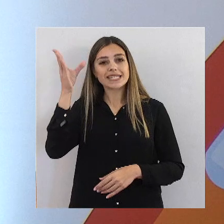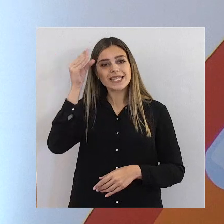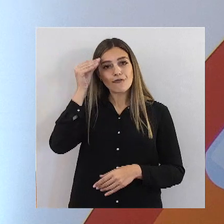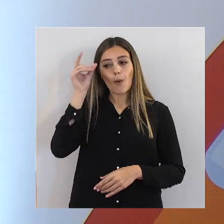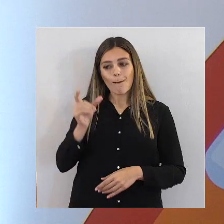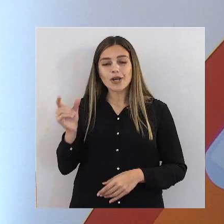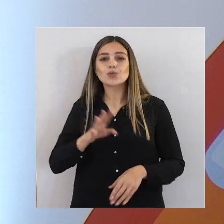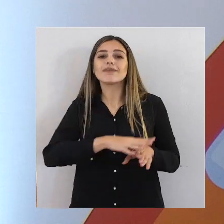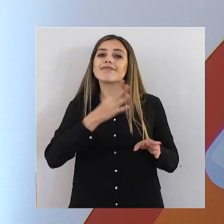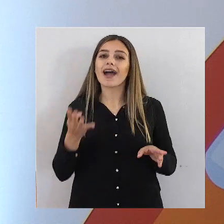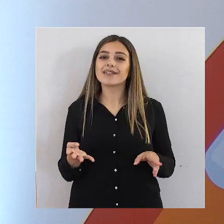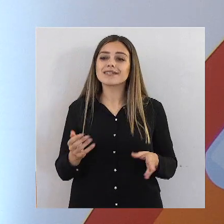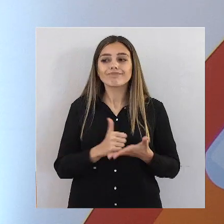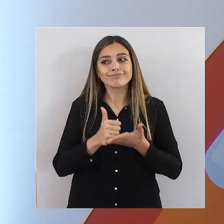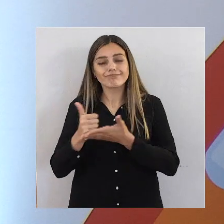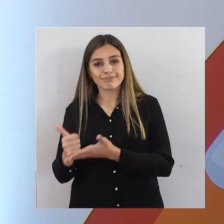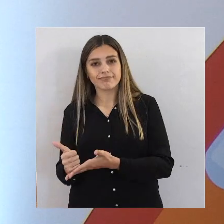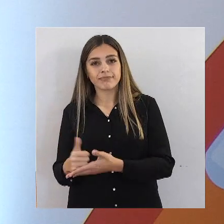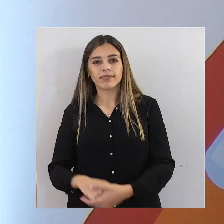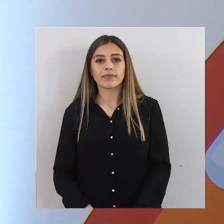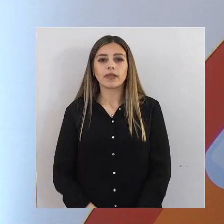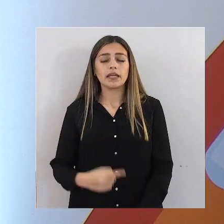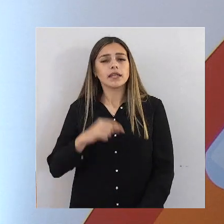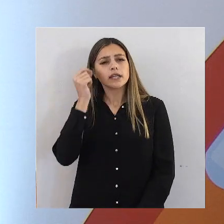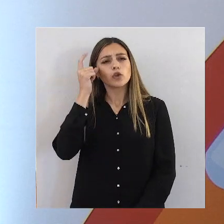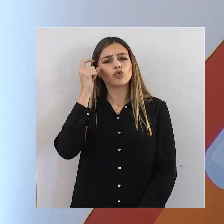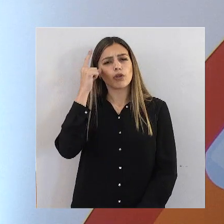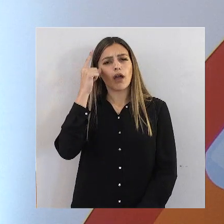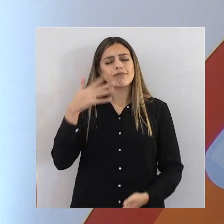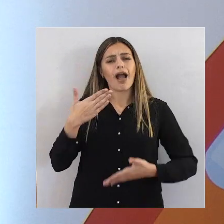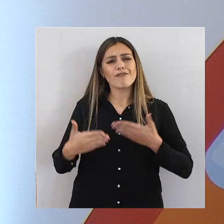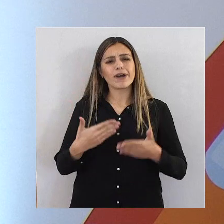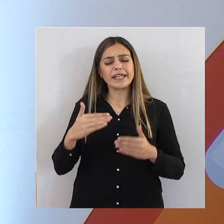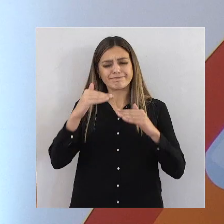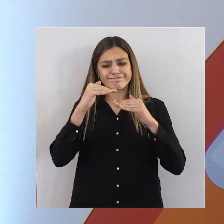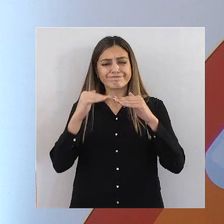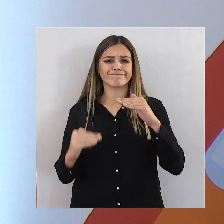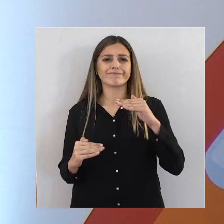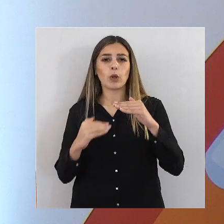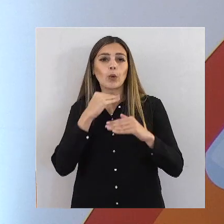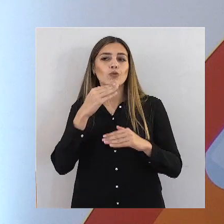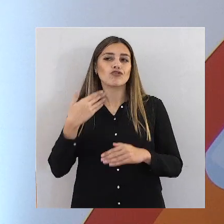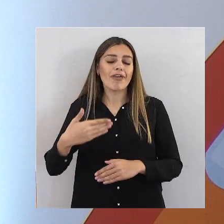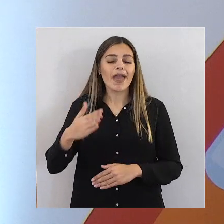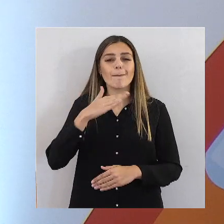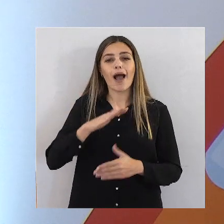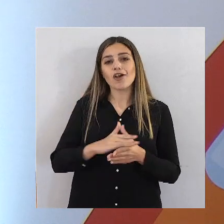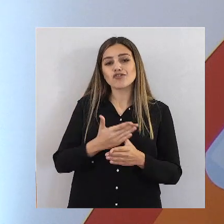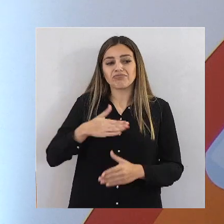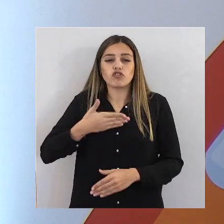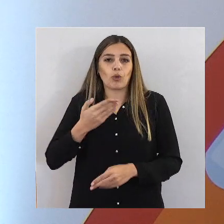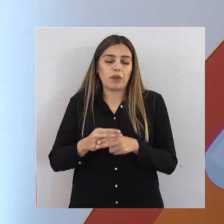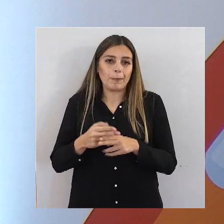also realized that many times inequalities do not happen voluntarily, but may be the end result of lack of knowledge